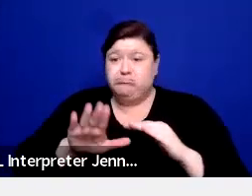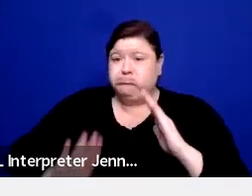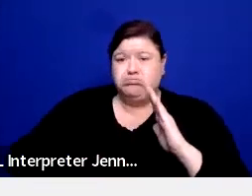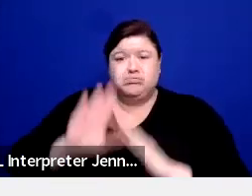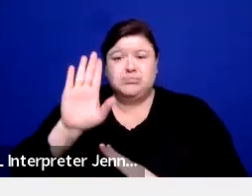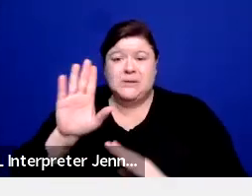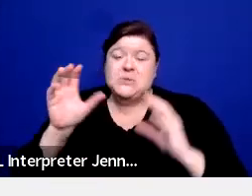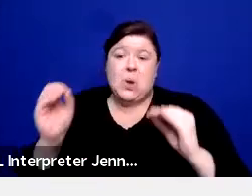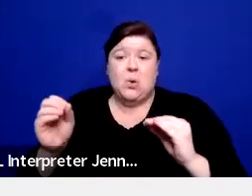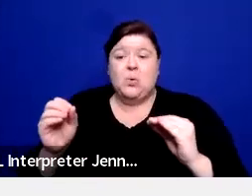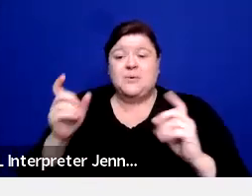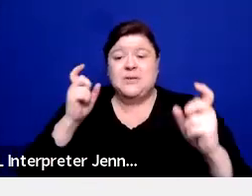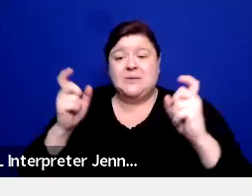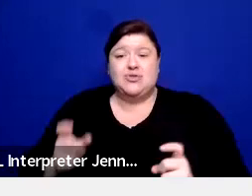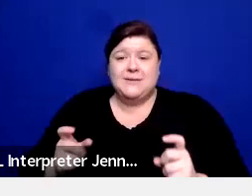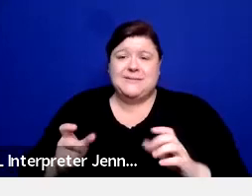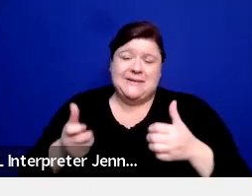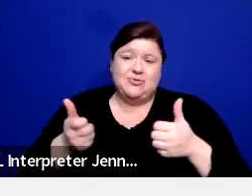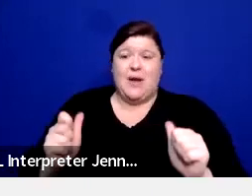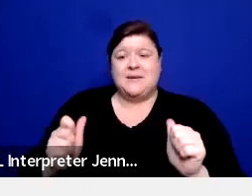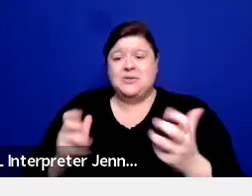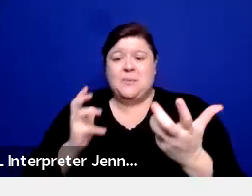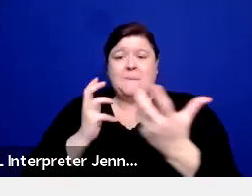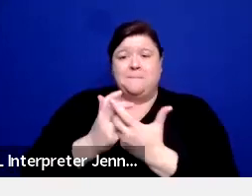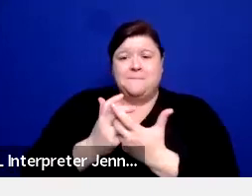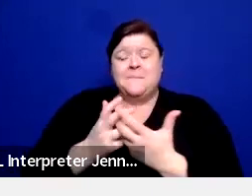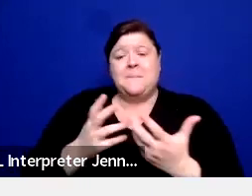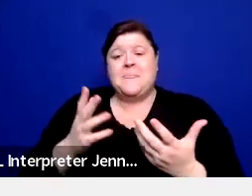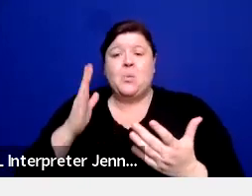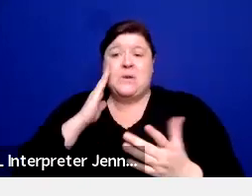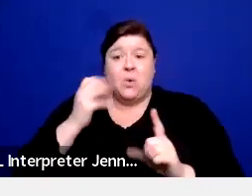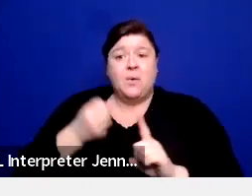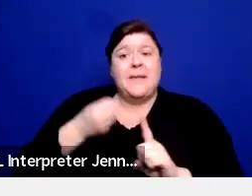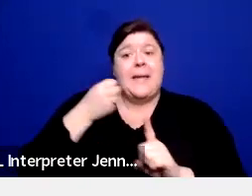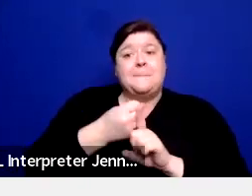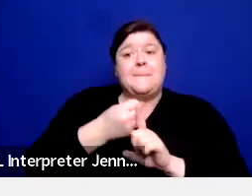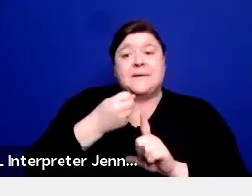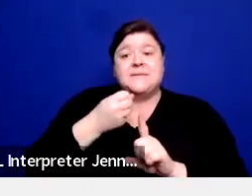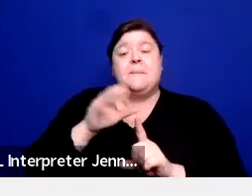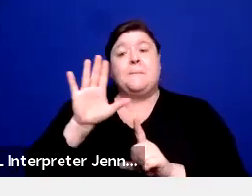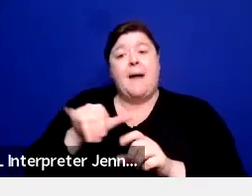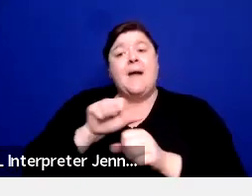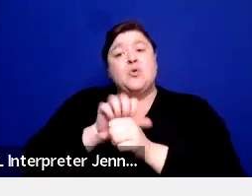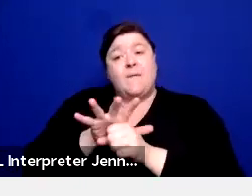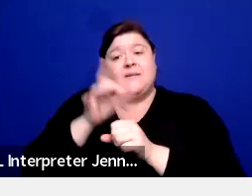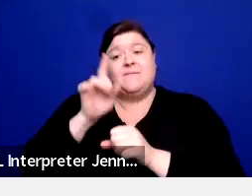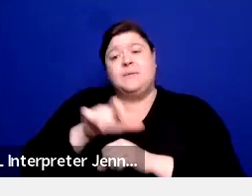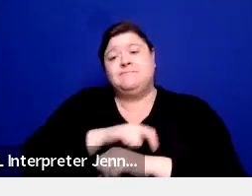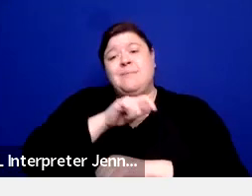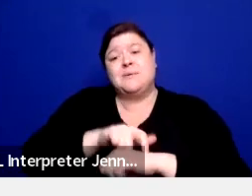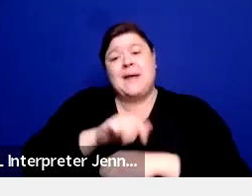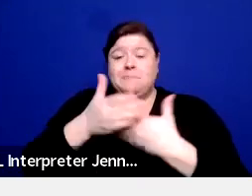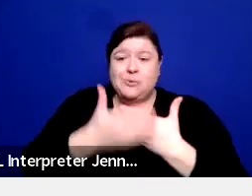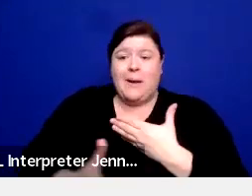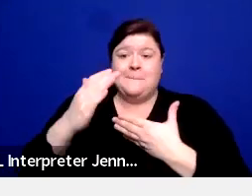we're just trying to adjust, recognizing that we will be impacted by COVID for some time to come. So with that, we just want to